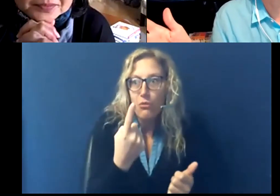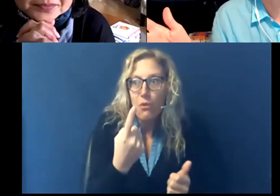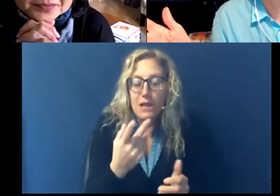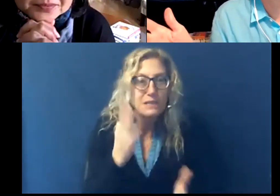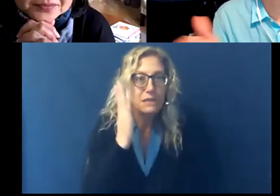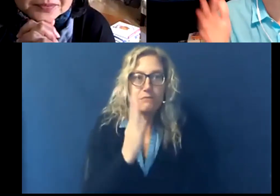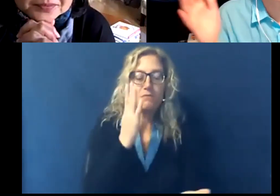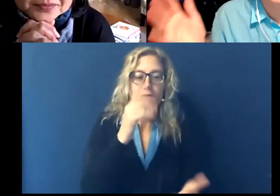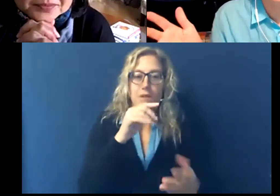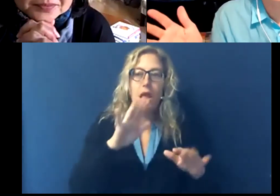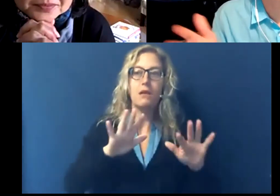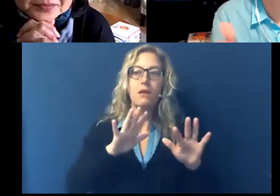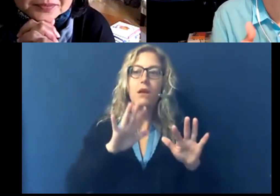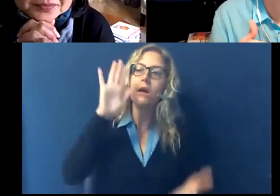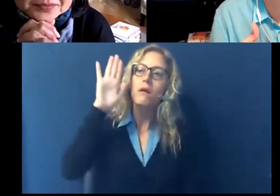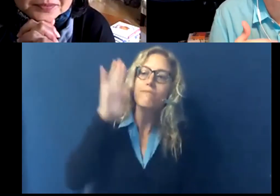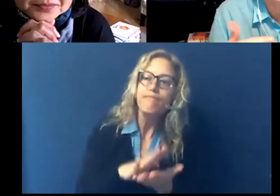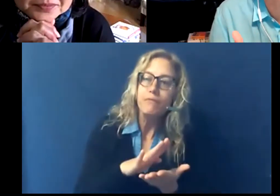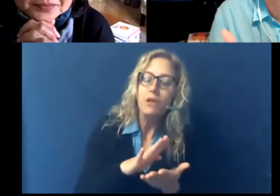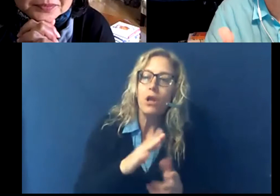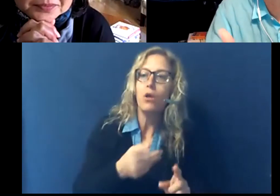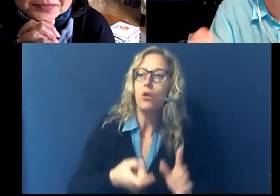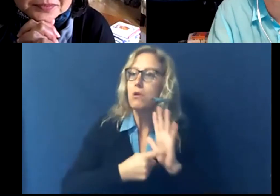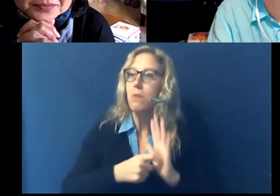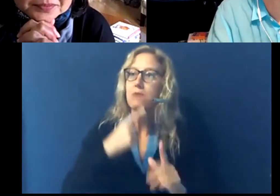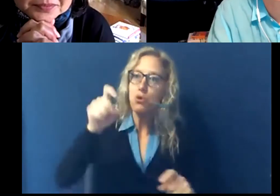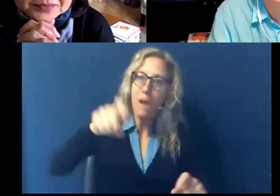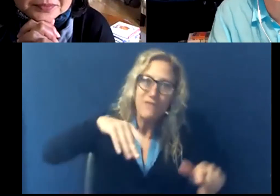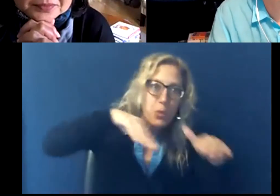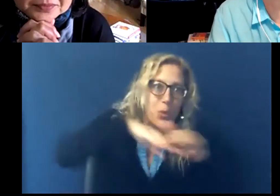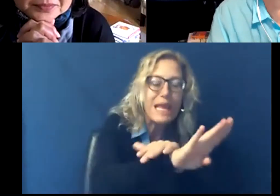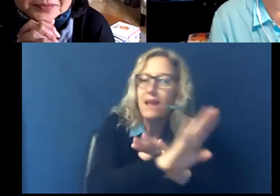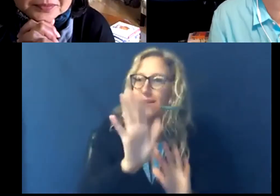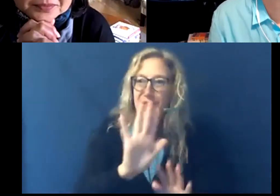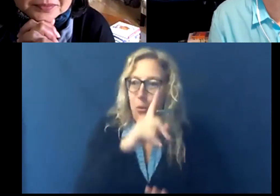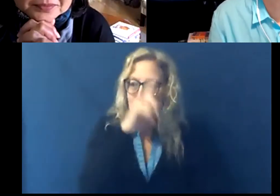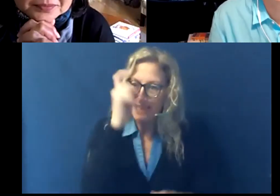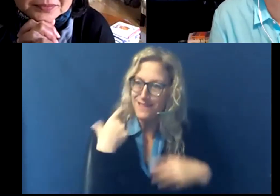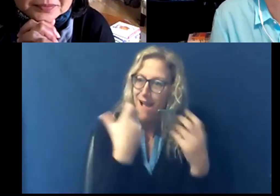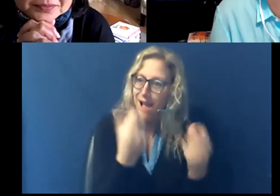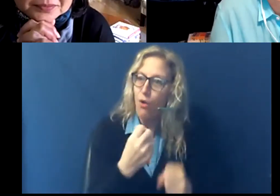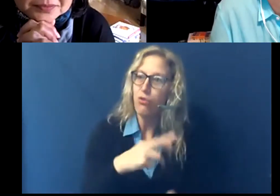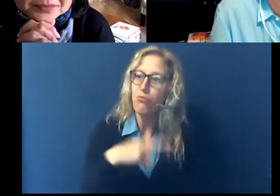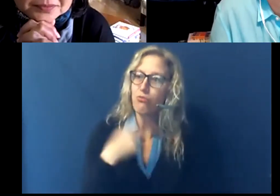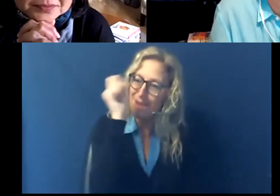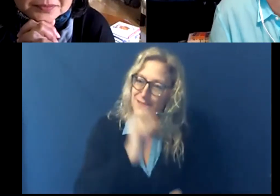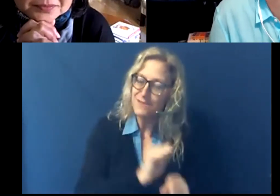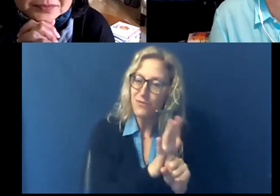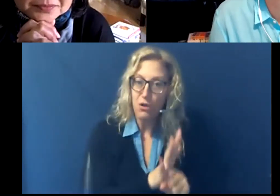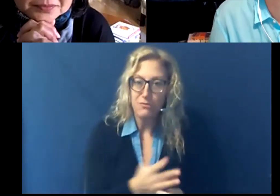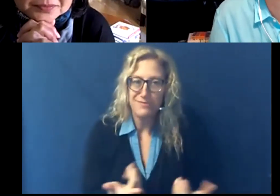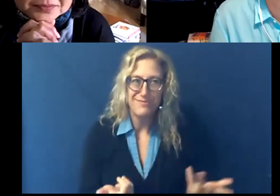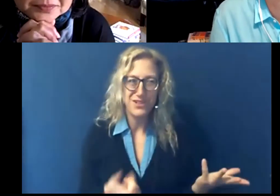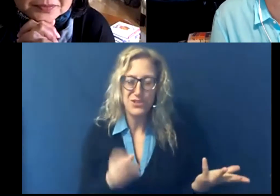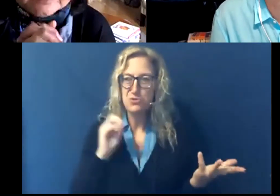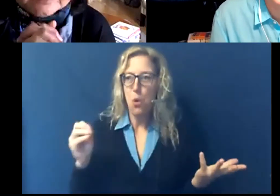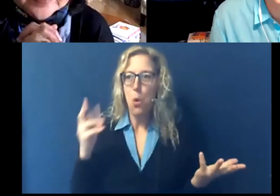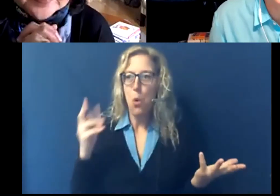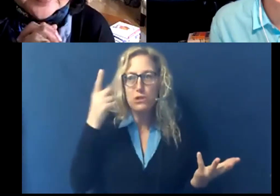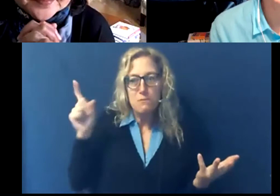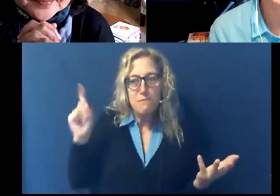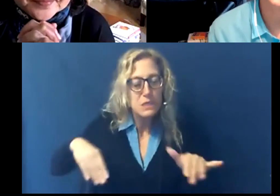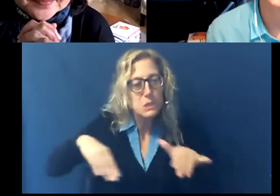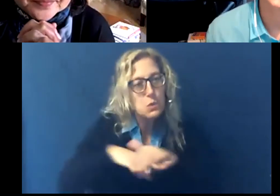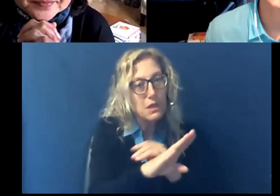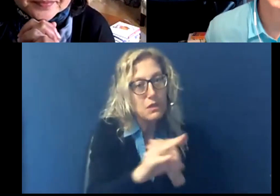these requirements. People are saying you don't have to take this risk to your health. And here there's not even a reason. So we asked